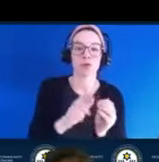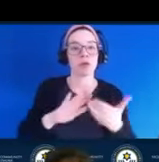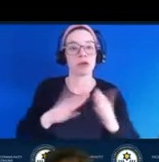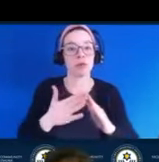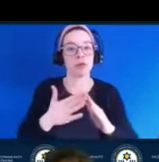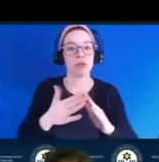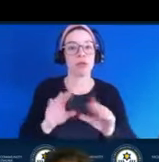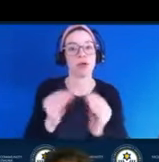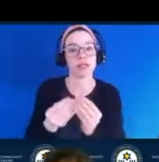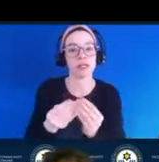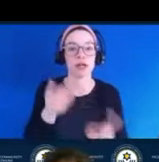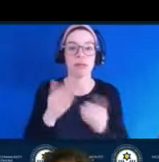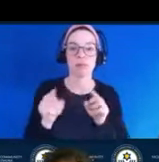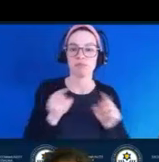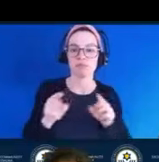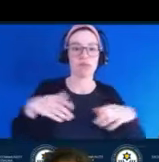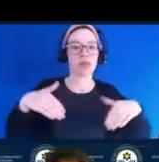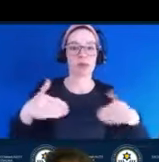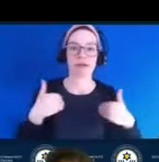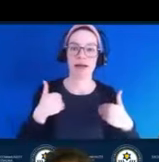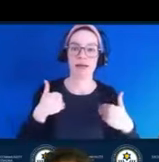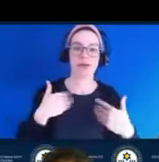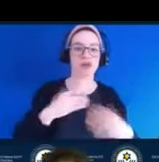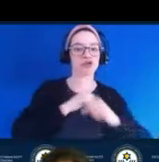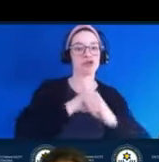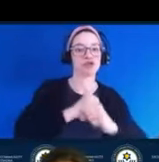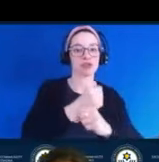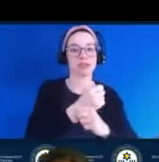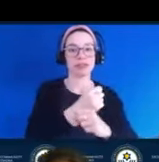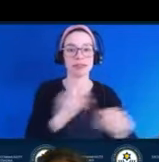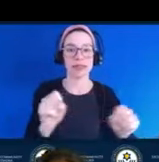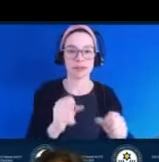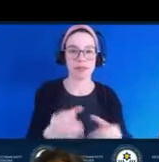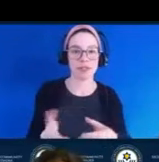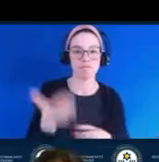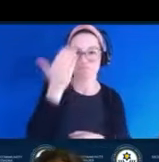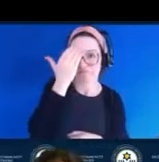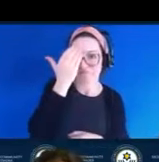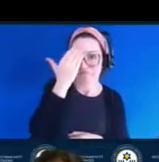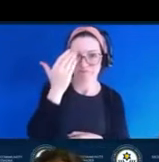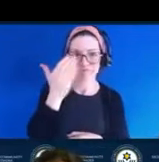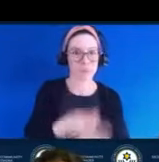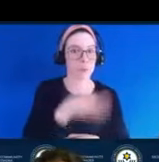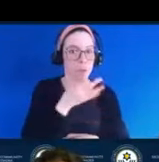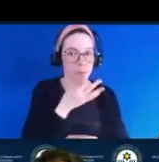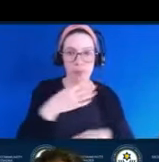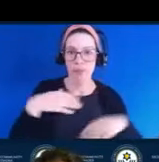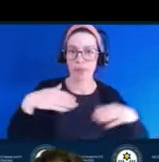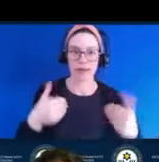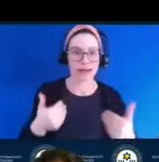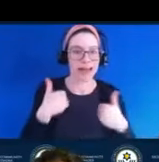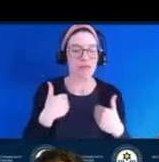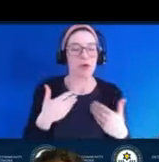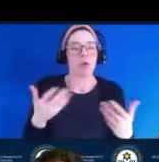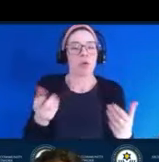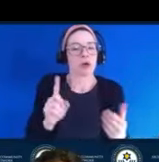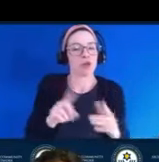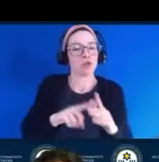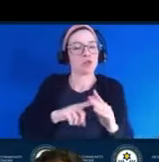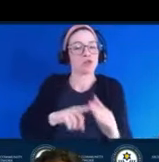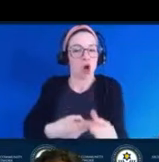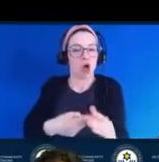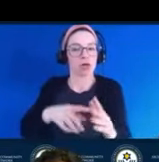might not have the security and or safety expertise? They may not have it. Where do you